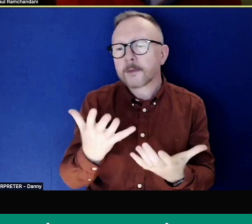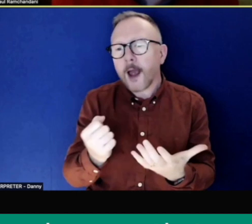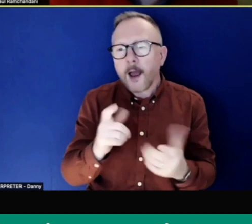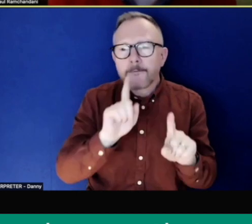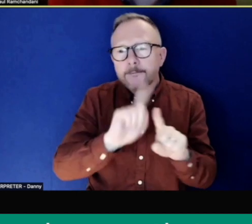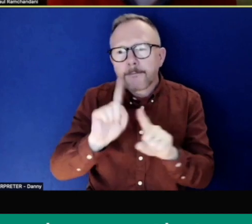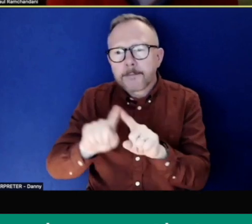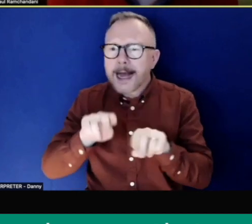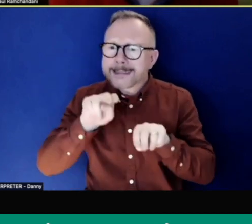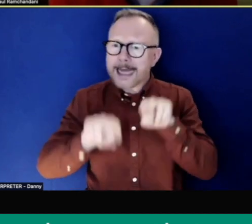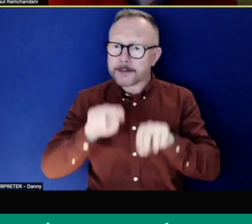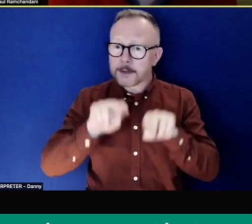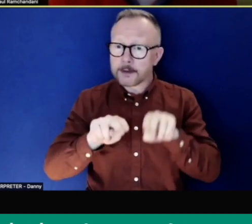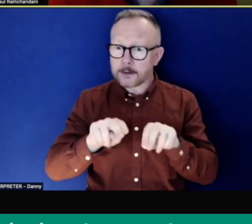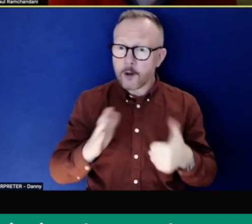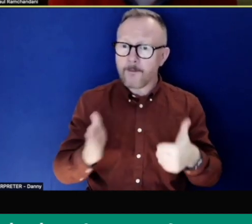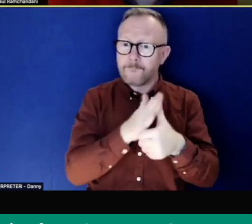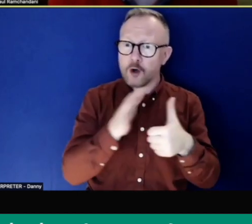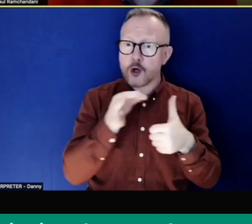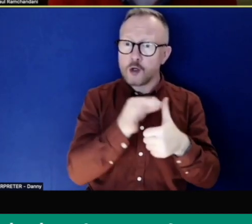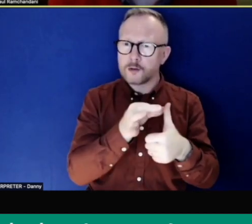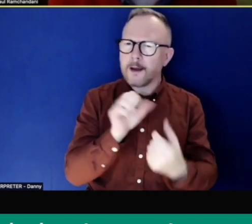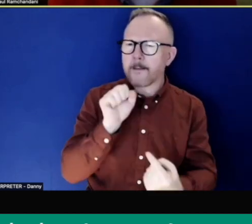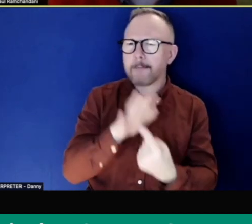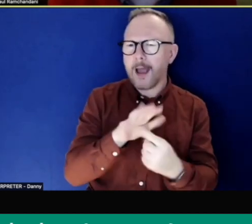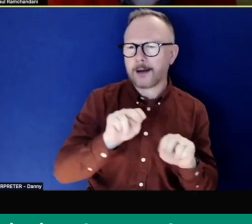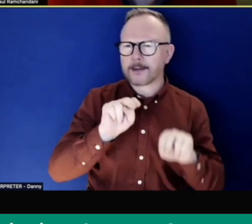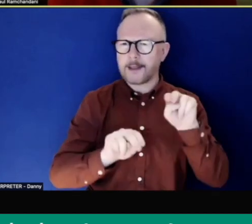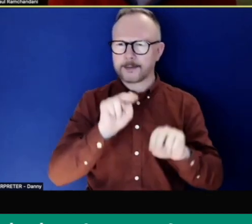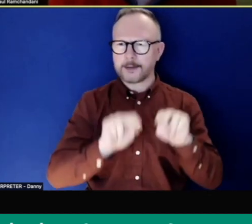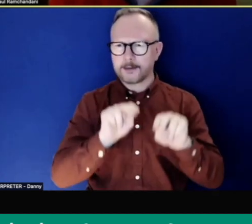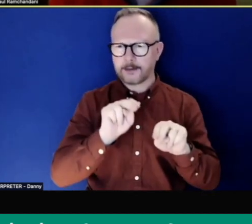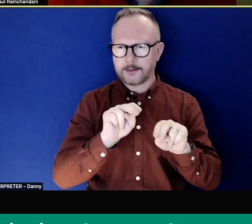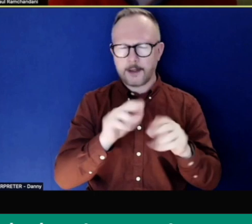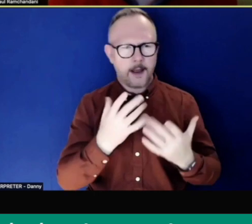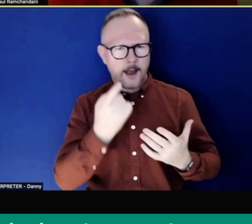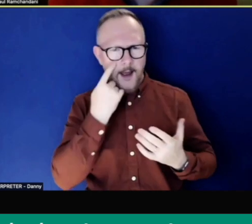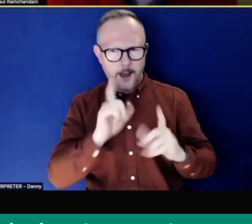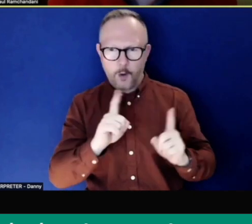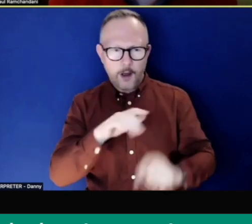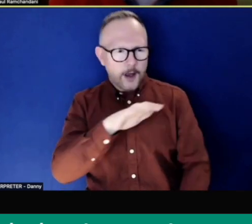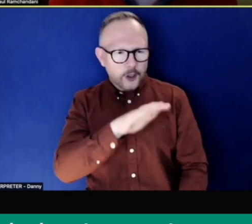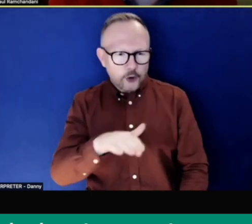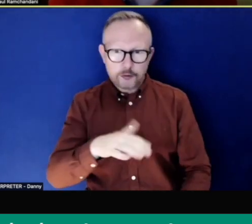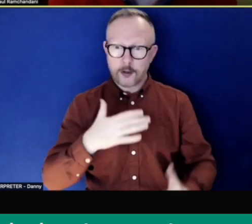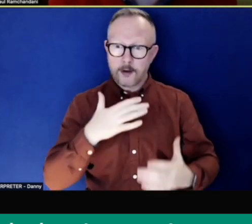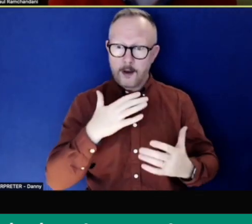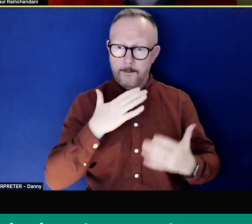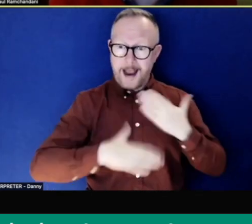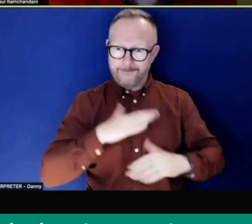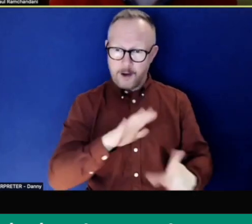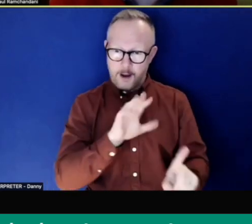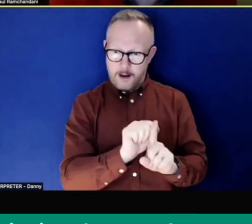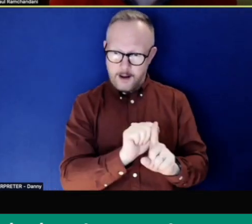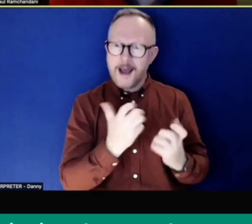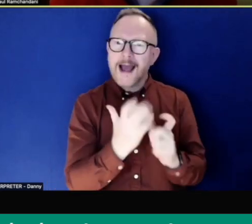to the one at the top because that was the main one. And we pre-specified that we'd be looking at children's behavior using an interview measure. So